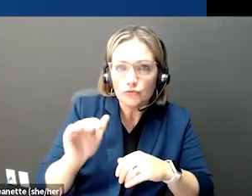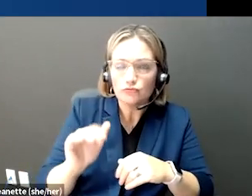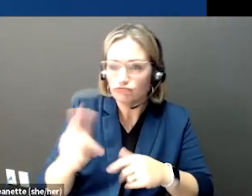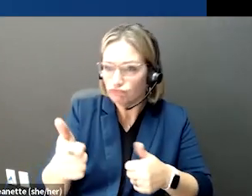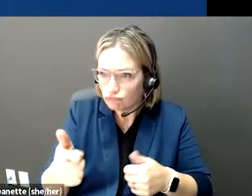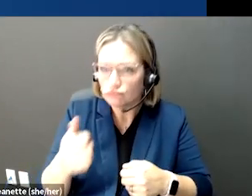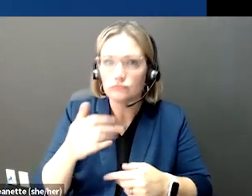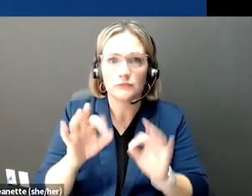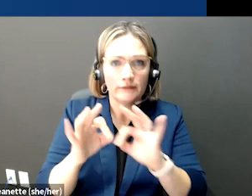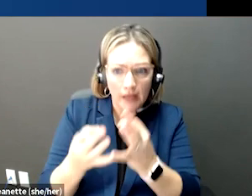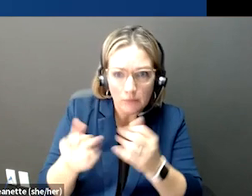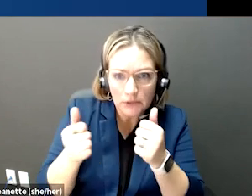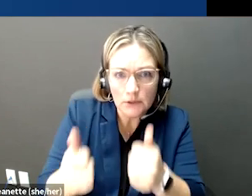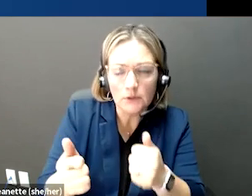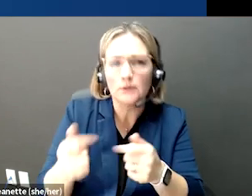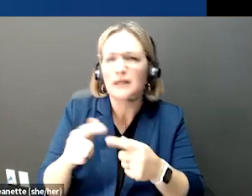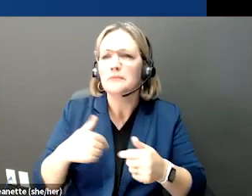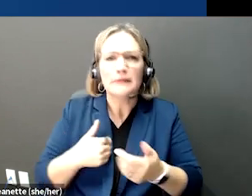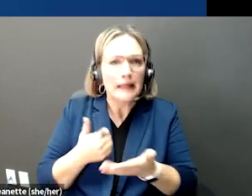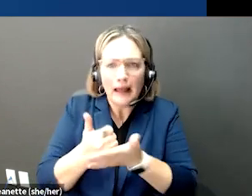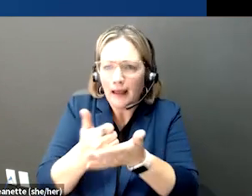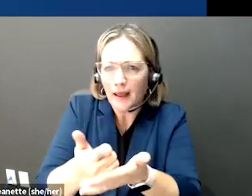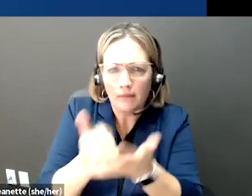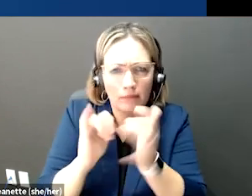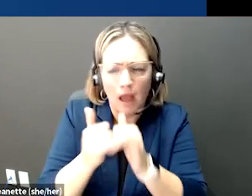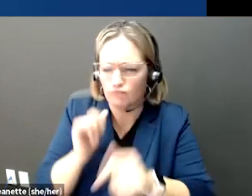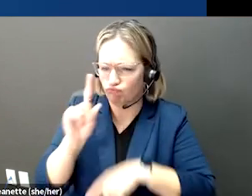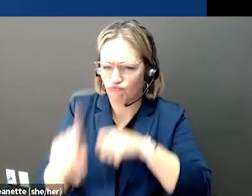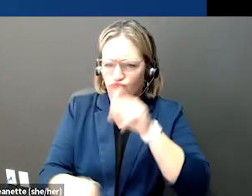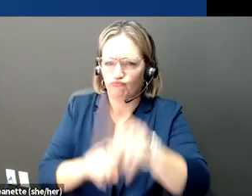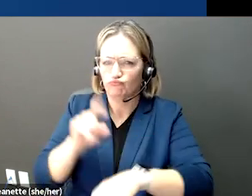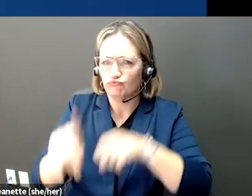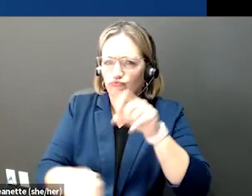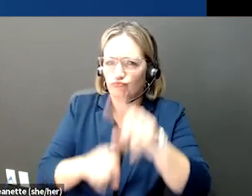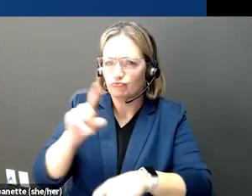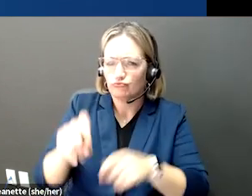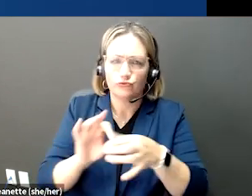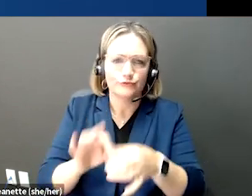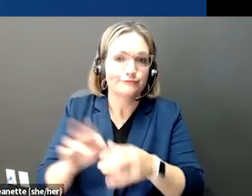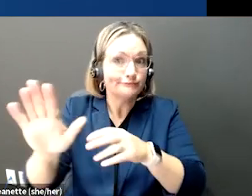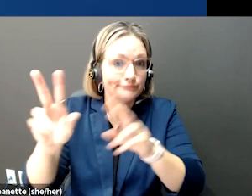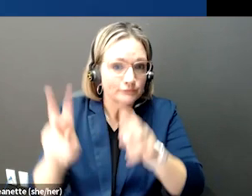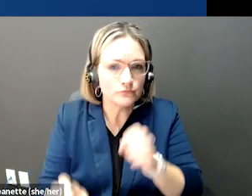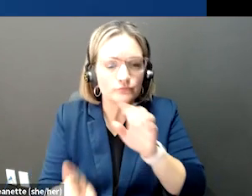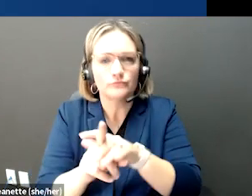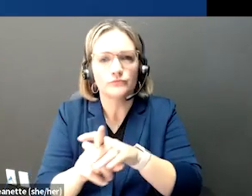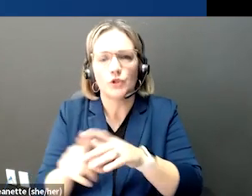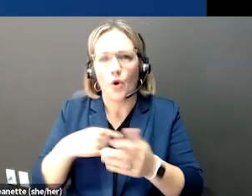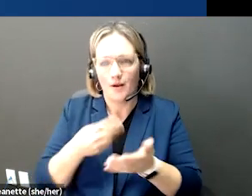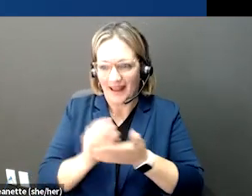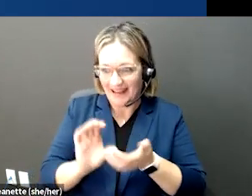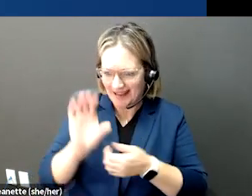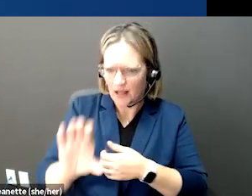last interview, and how I might help the family with any concerns or issues, and how the family plans to use